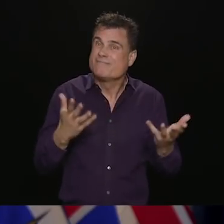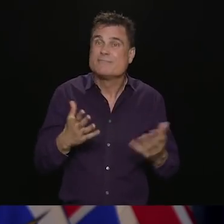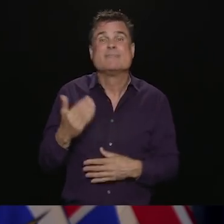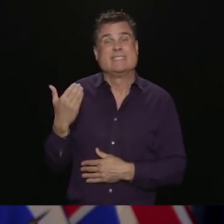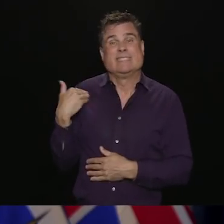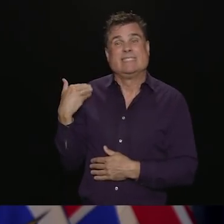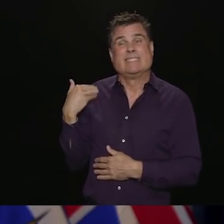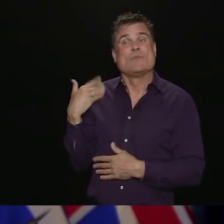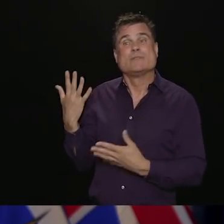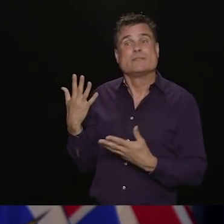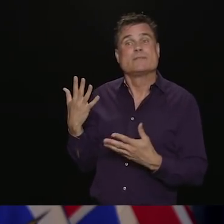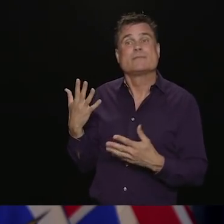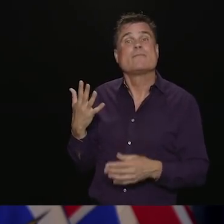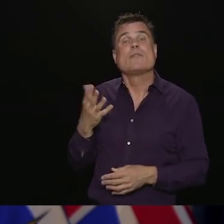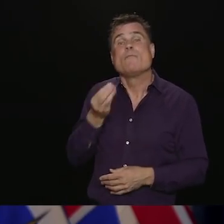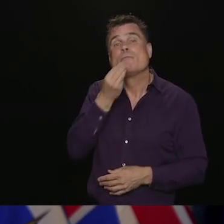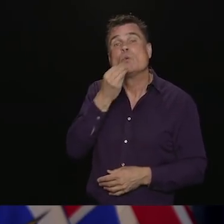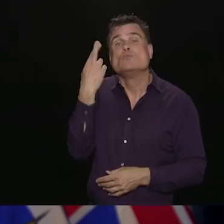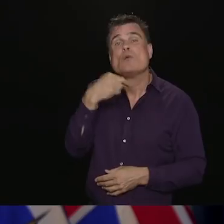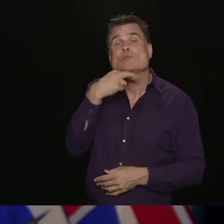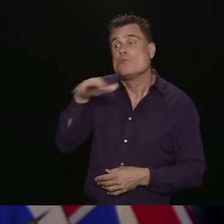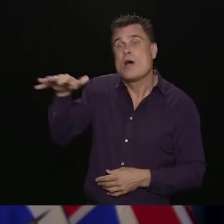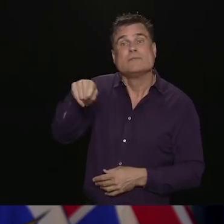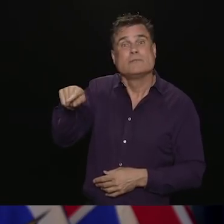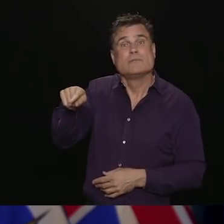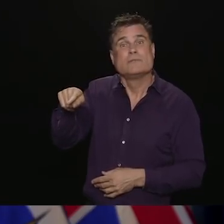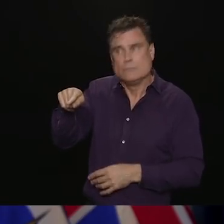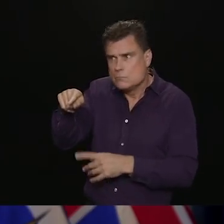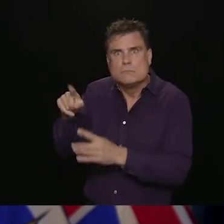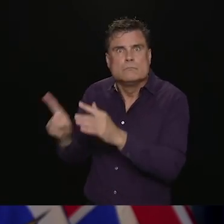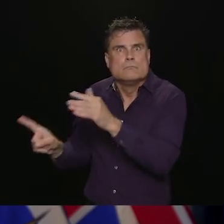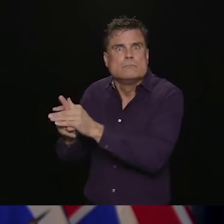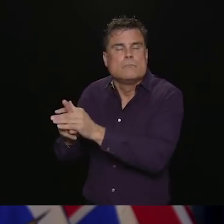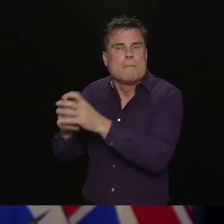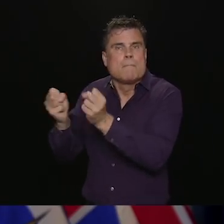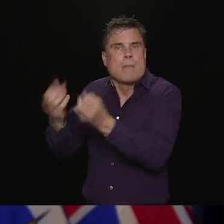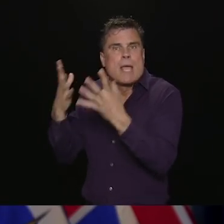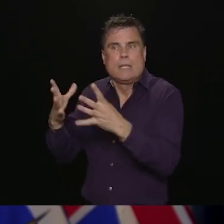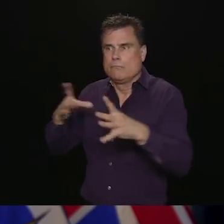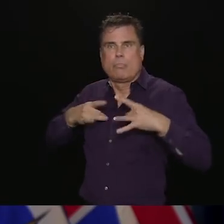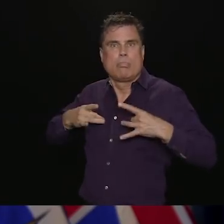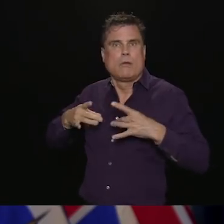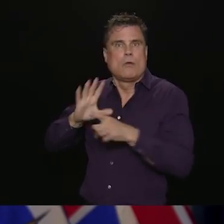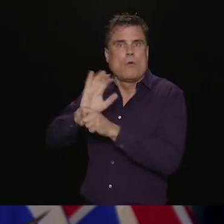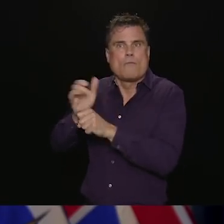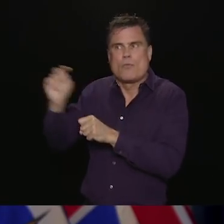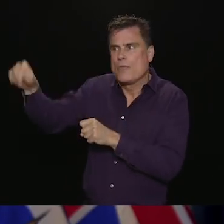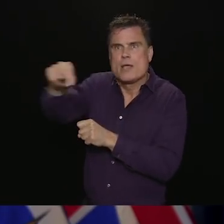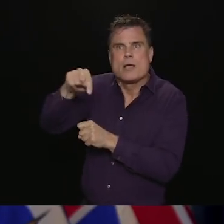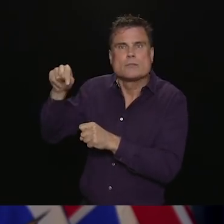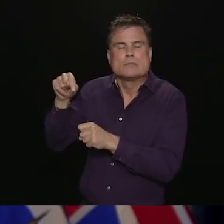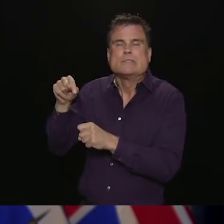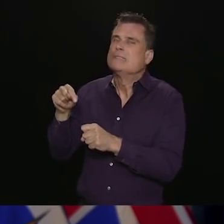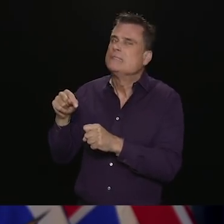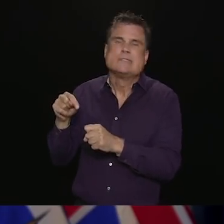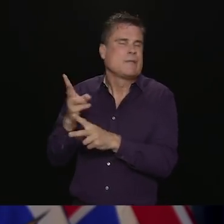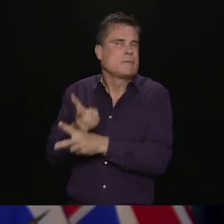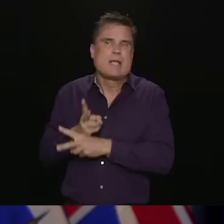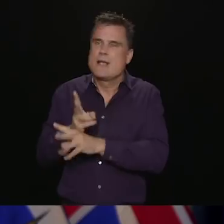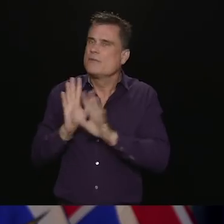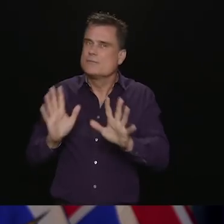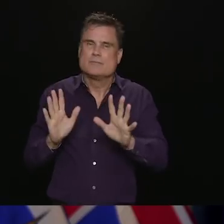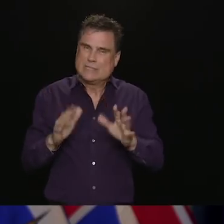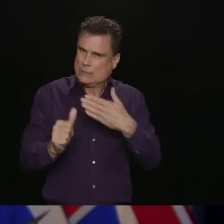we need to make sure that those measures that we have that we know will work to prevent this